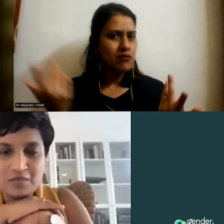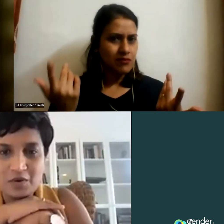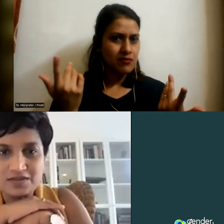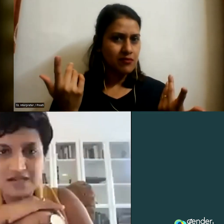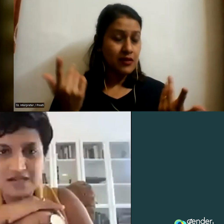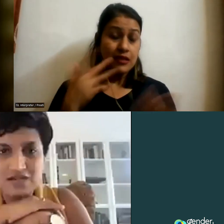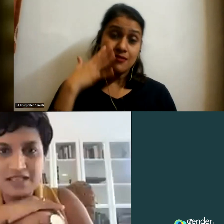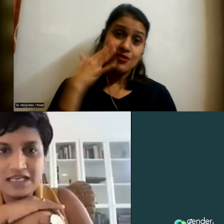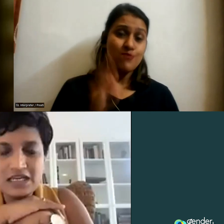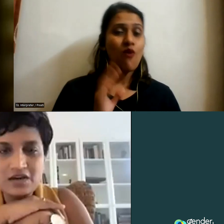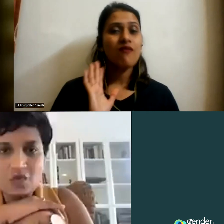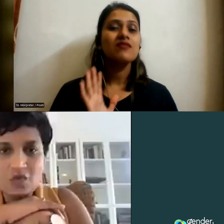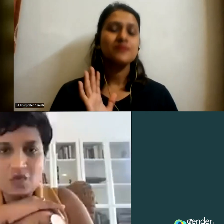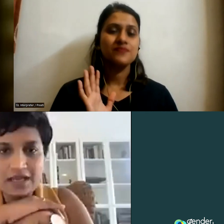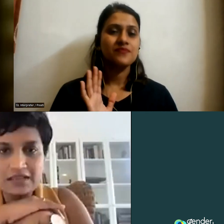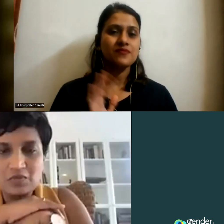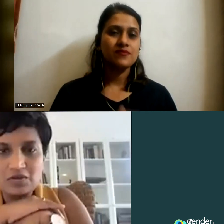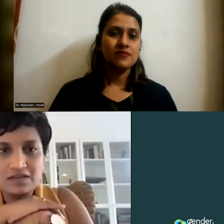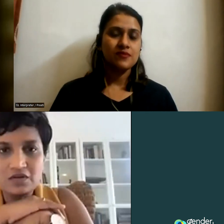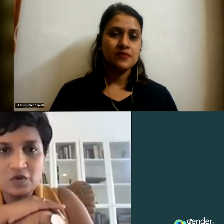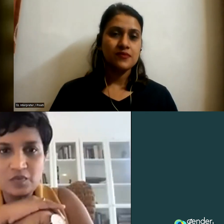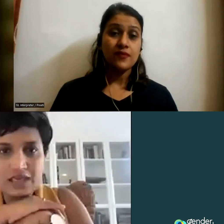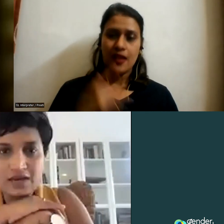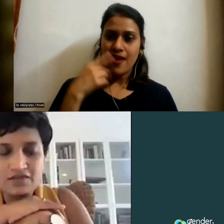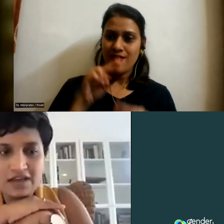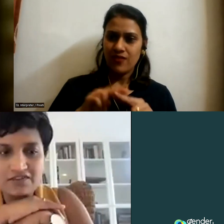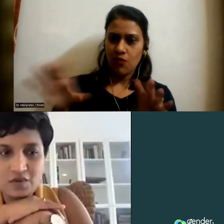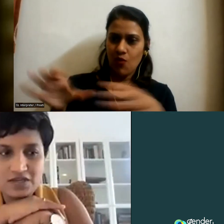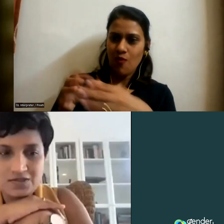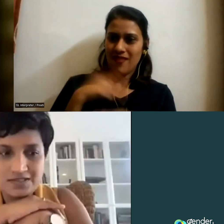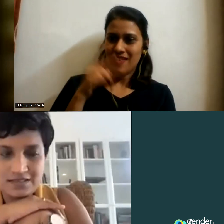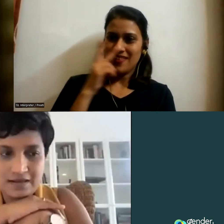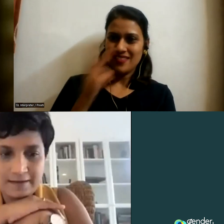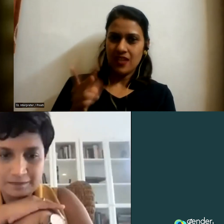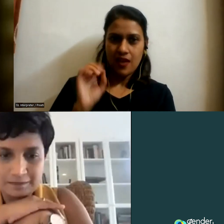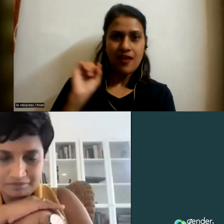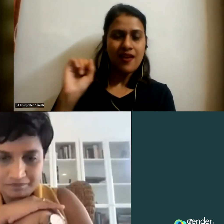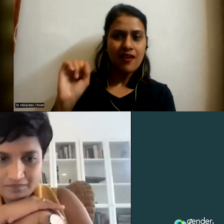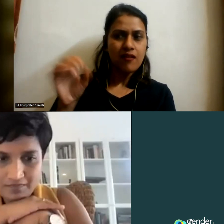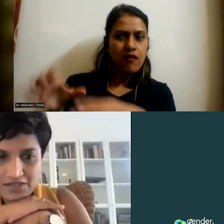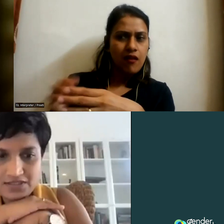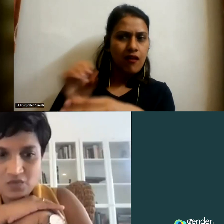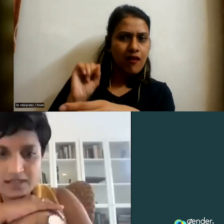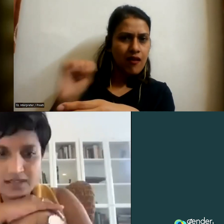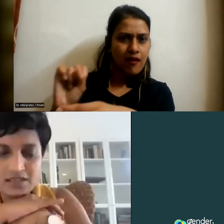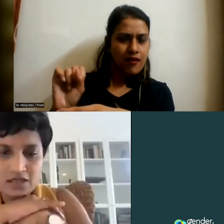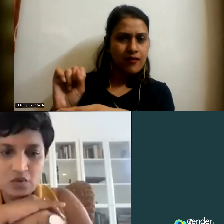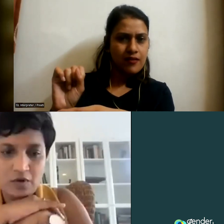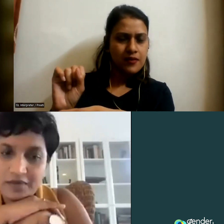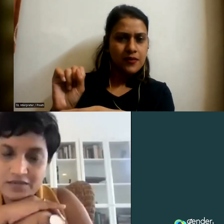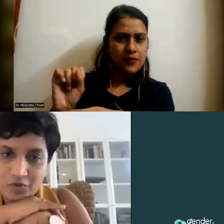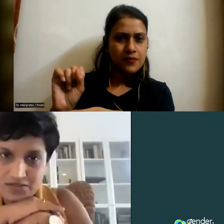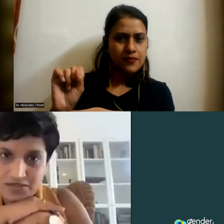very important, right? So then when you look at the community group, we kind of have to address the ones